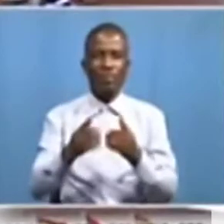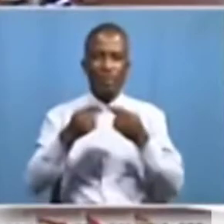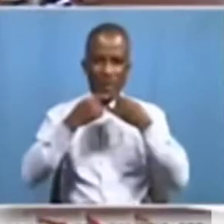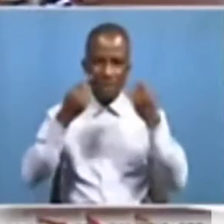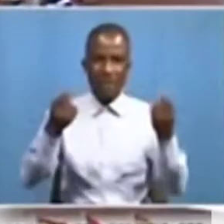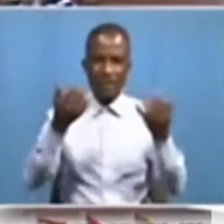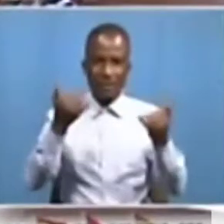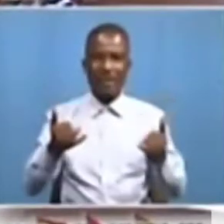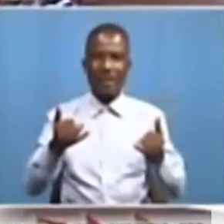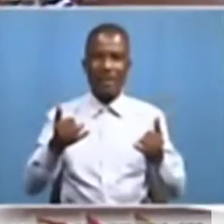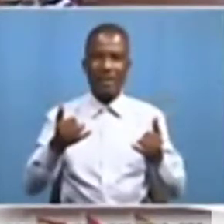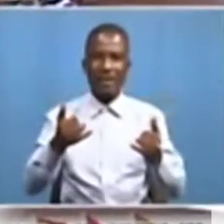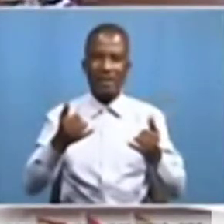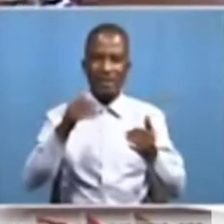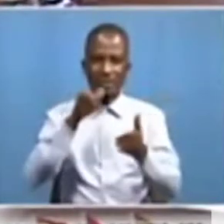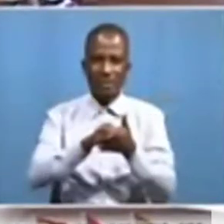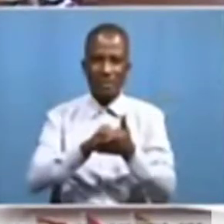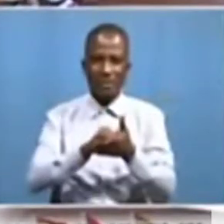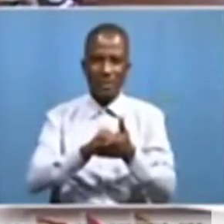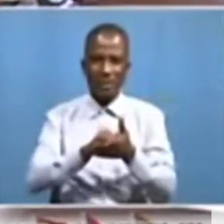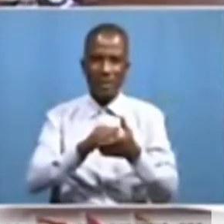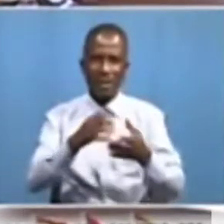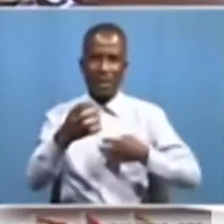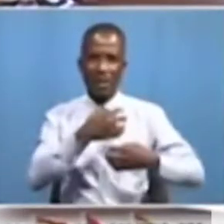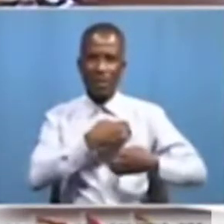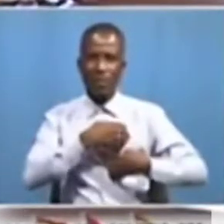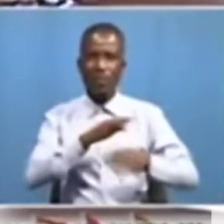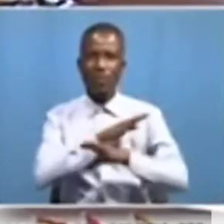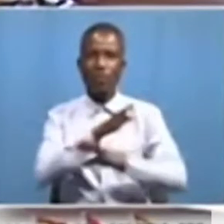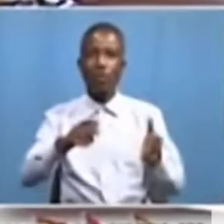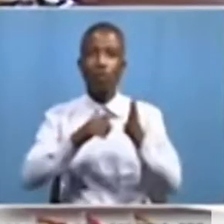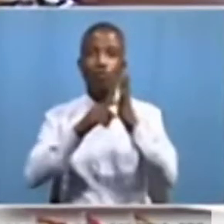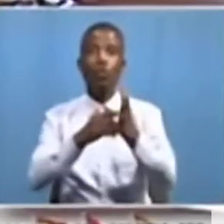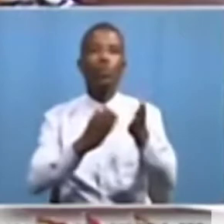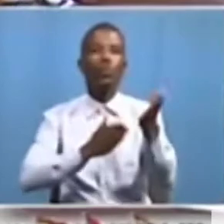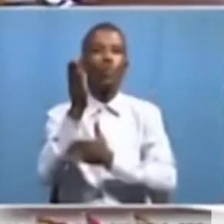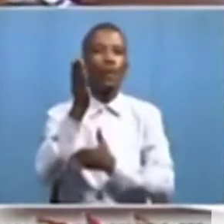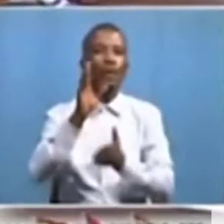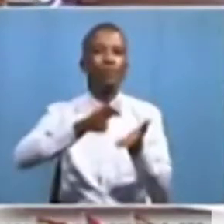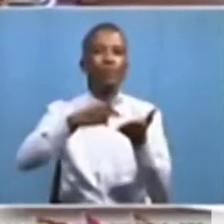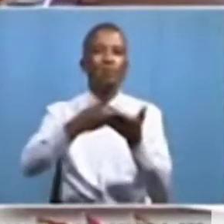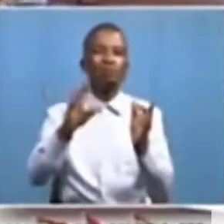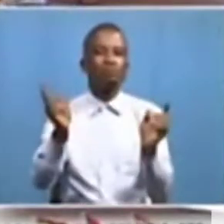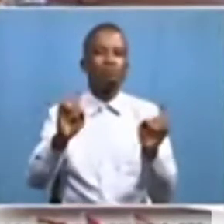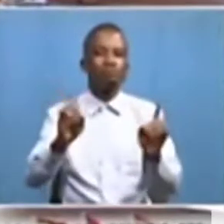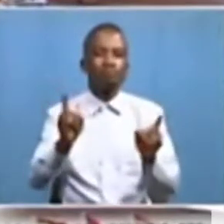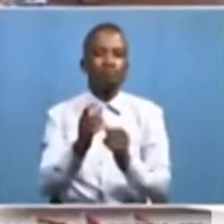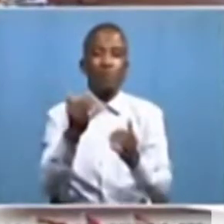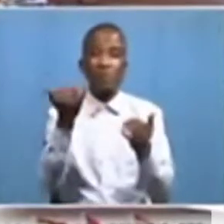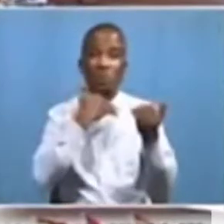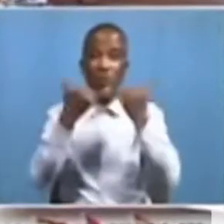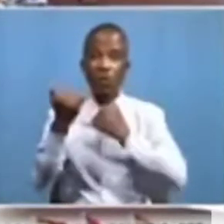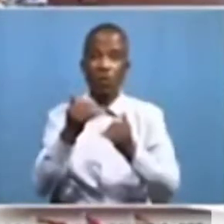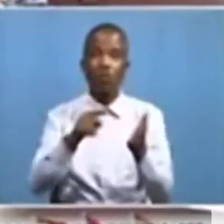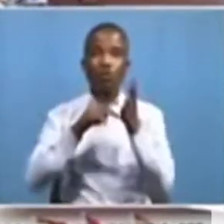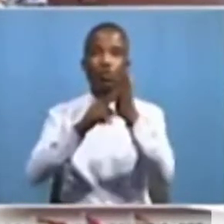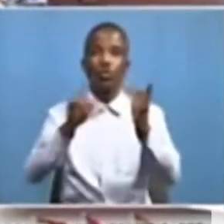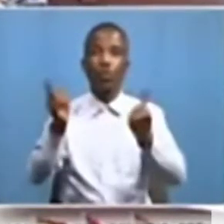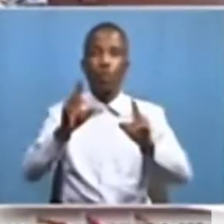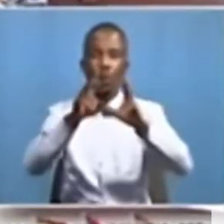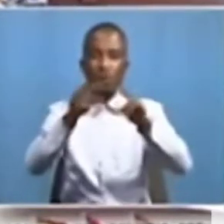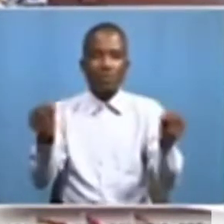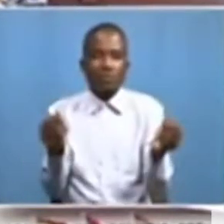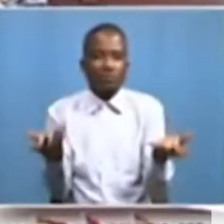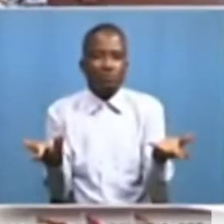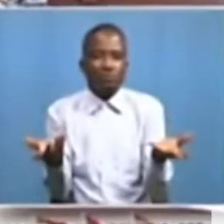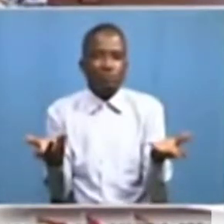this judgment by emphasizing that the petitioner did not demonstrate in any way how the alleged errors and unilateral corrections made